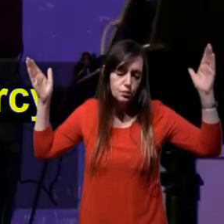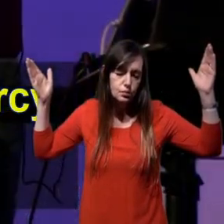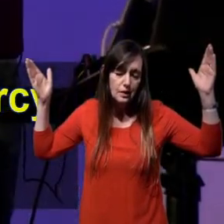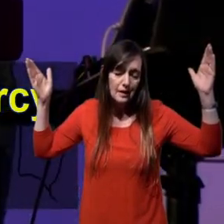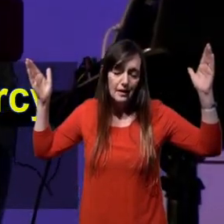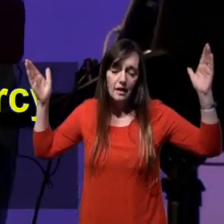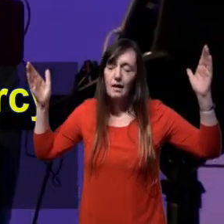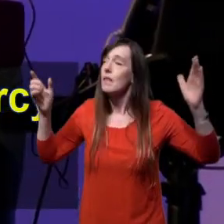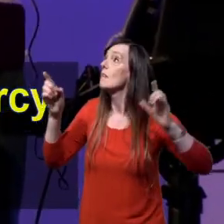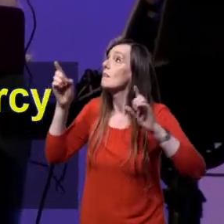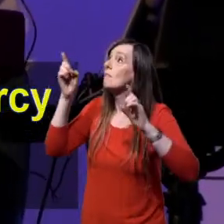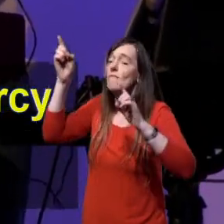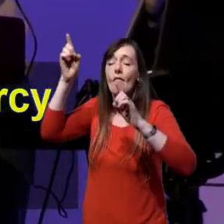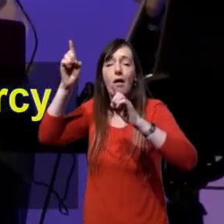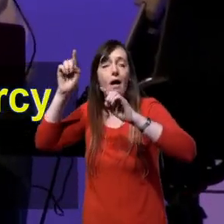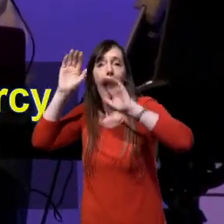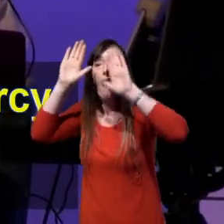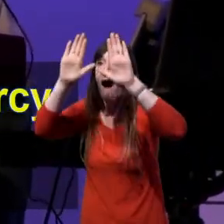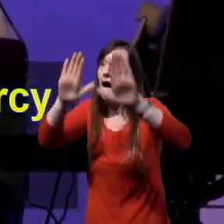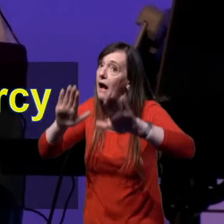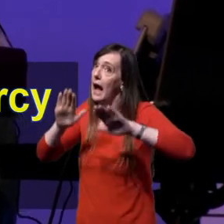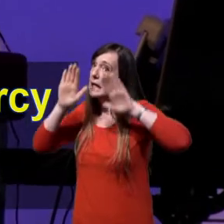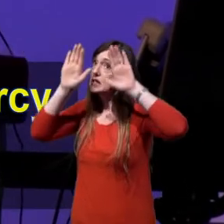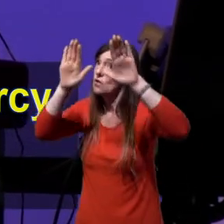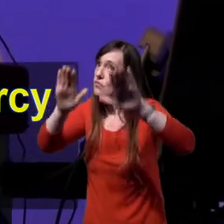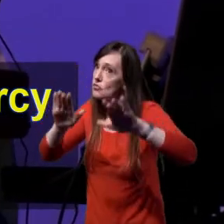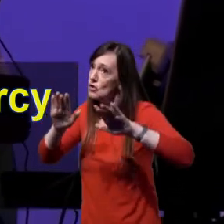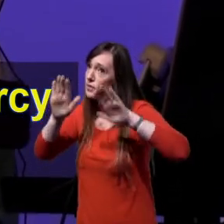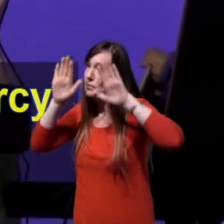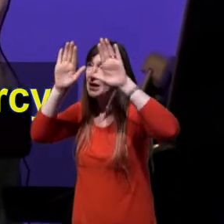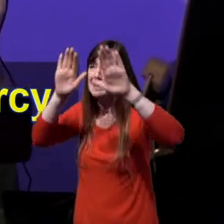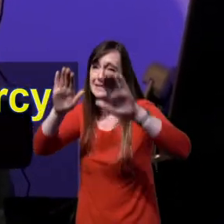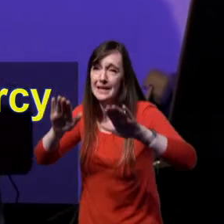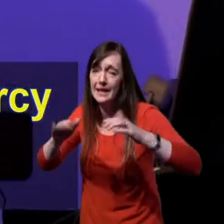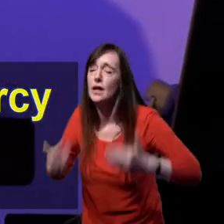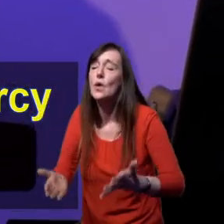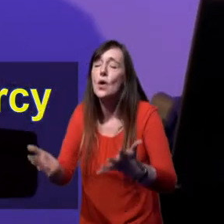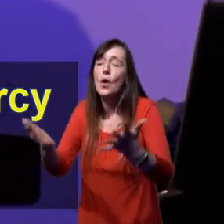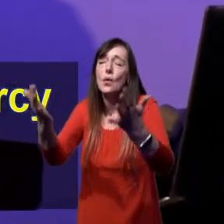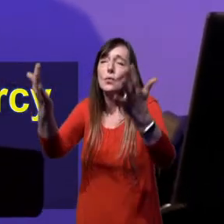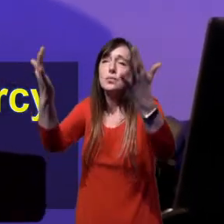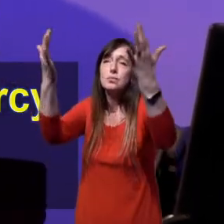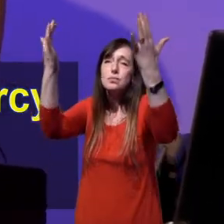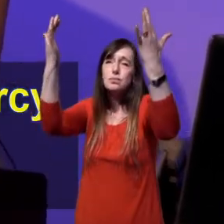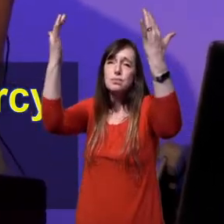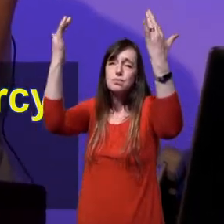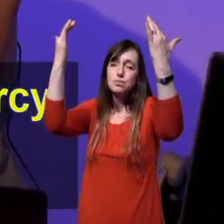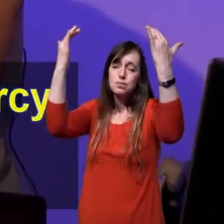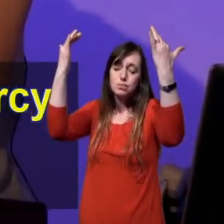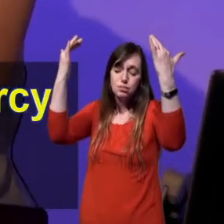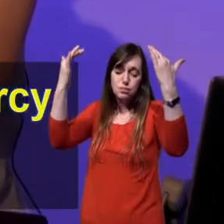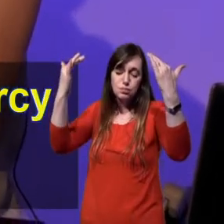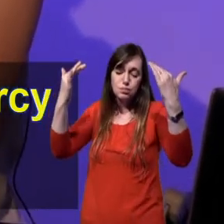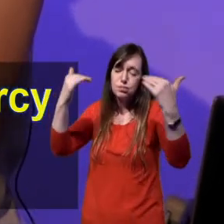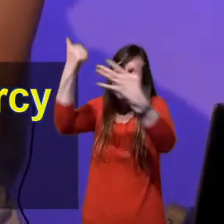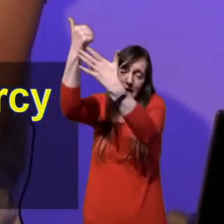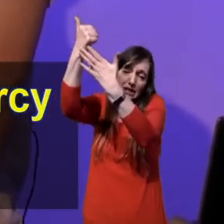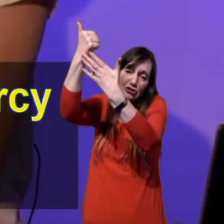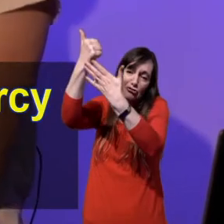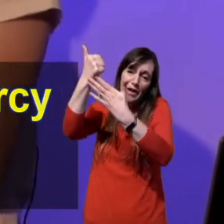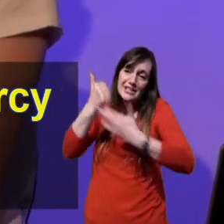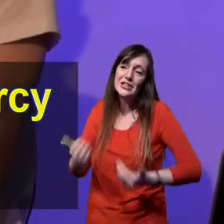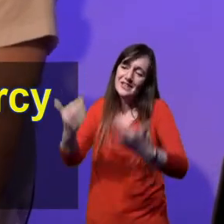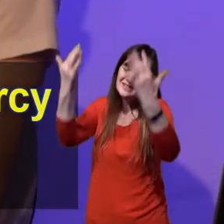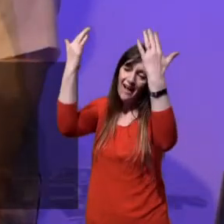wide. Through the floodgates of God's mercy flowed a vast